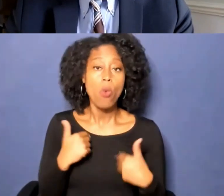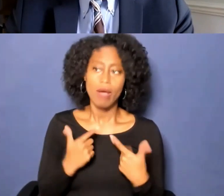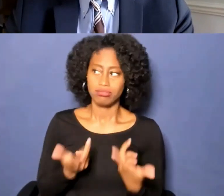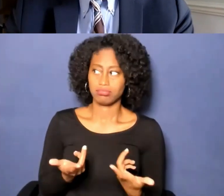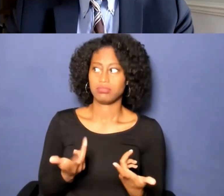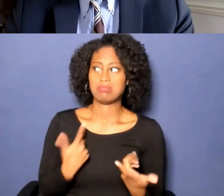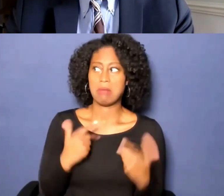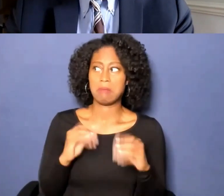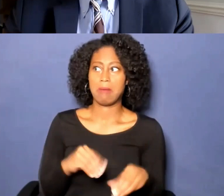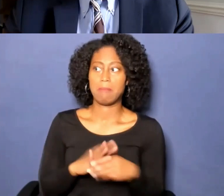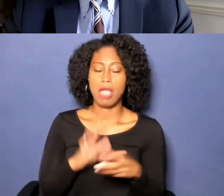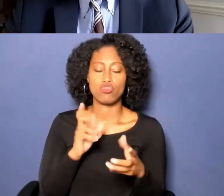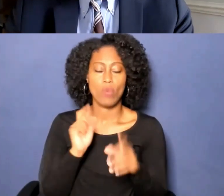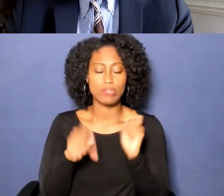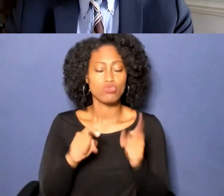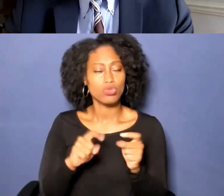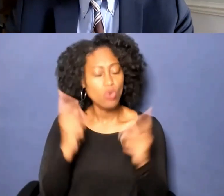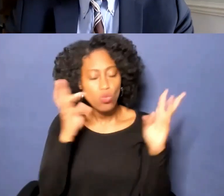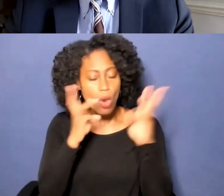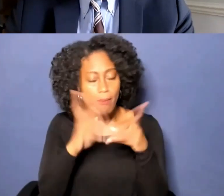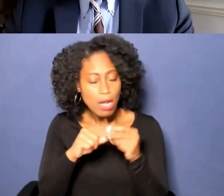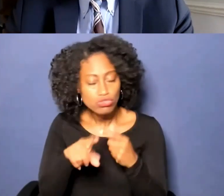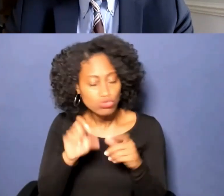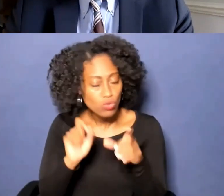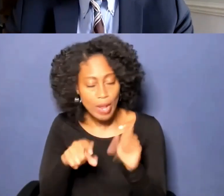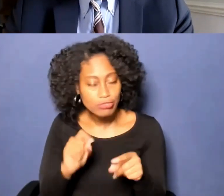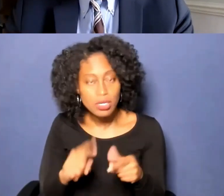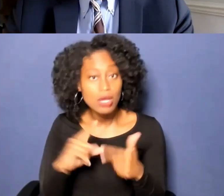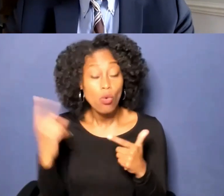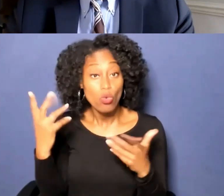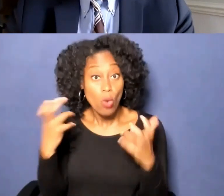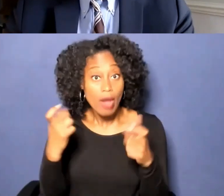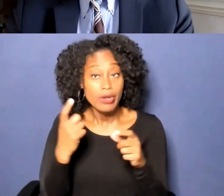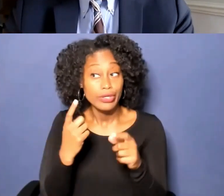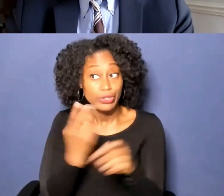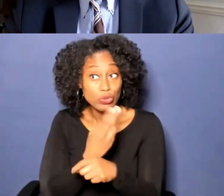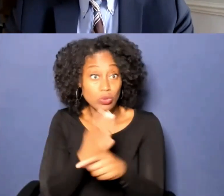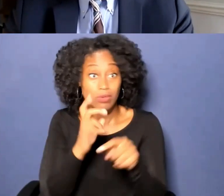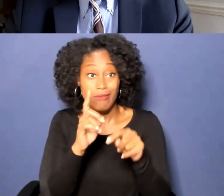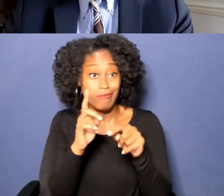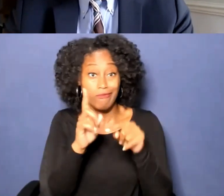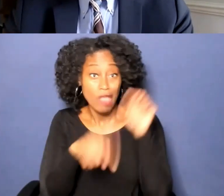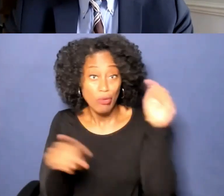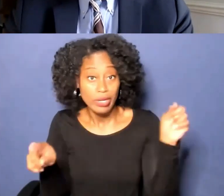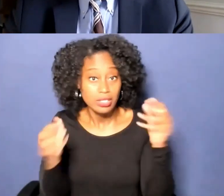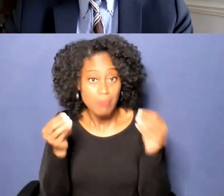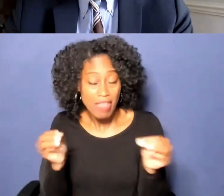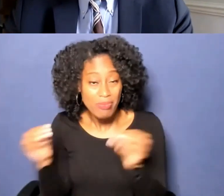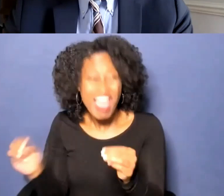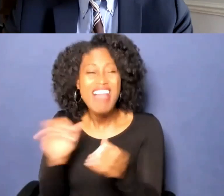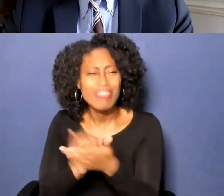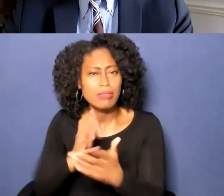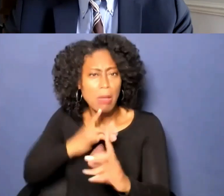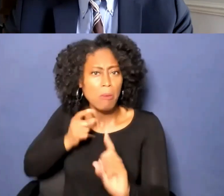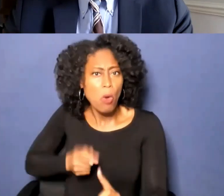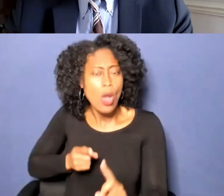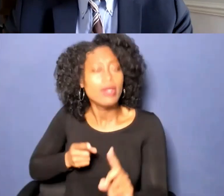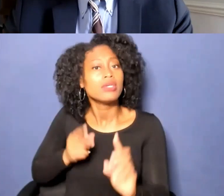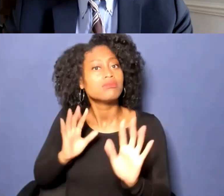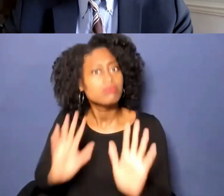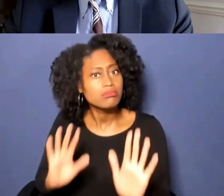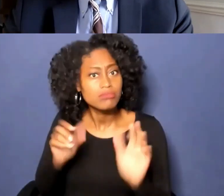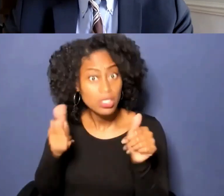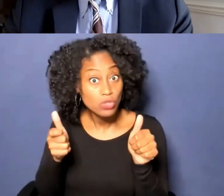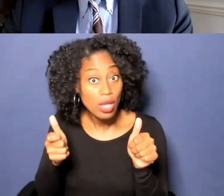question, and you want to use multiple methodologies. And that's what I was talking about. Don't rush to